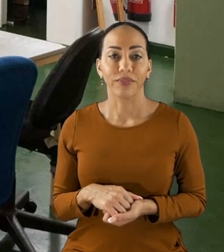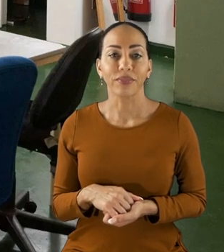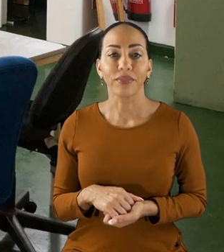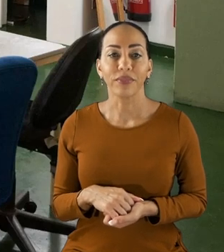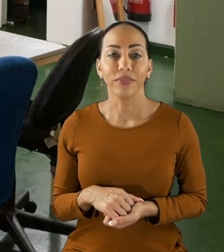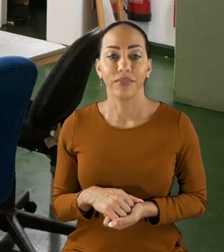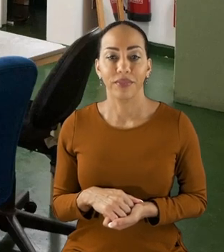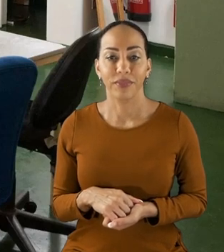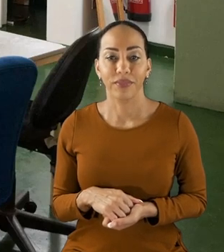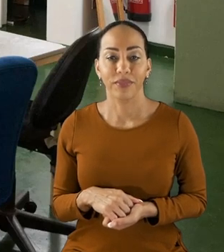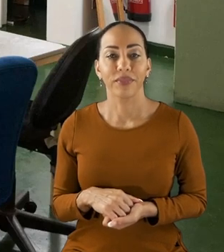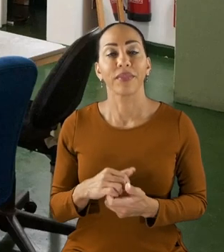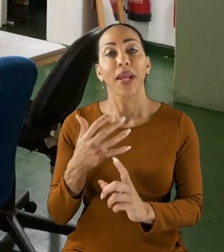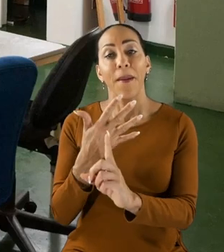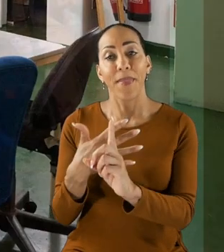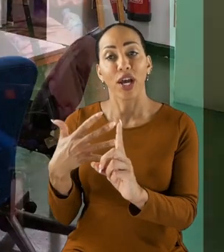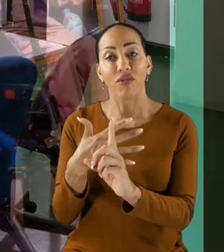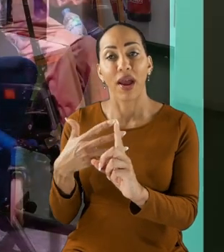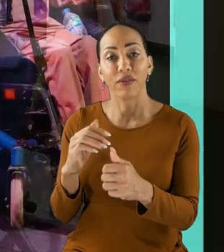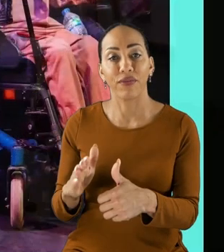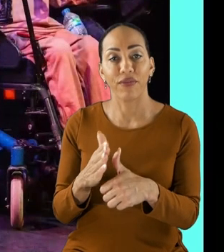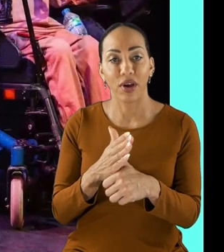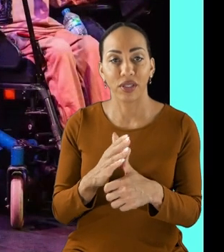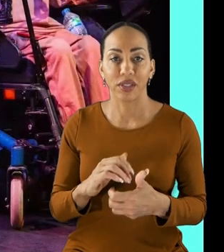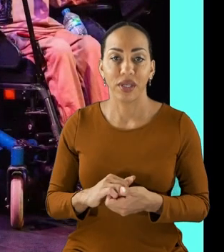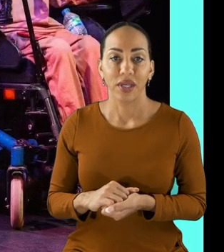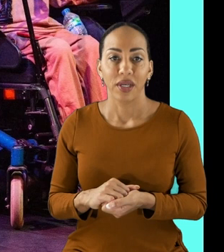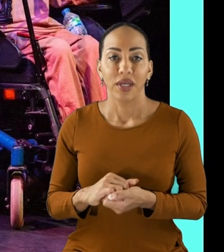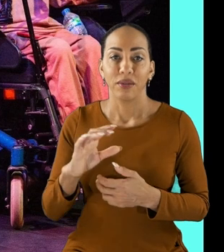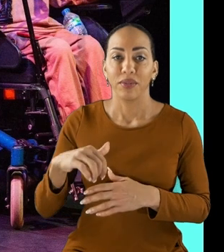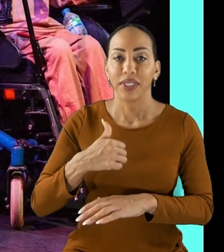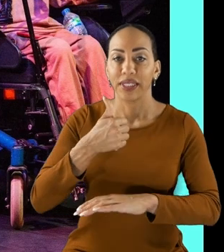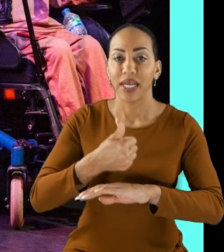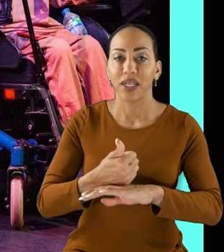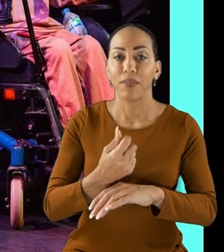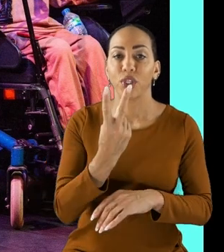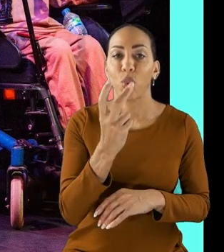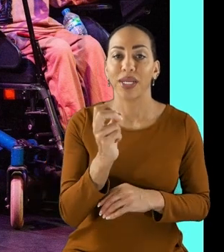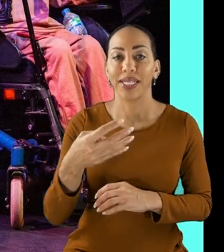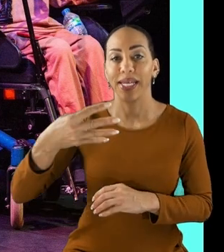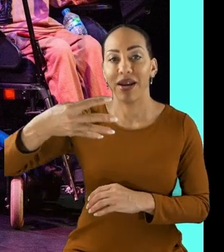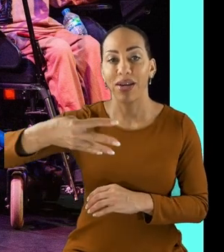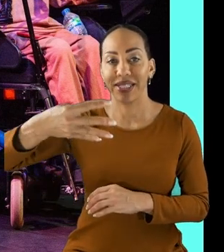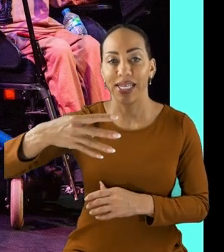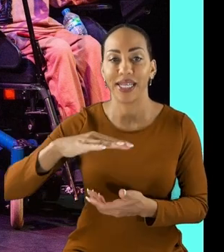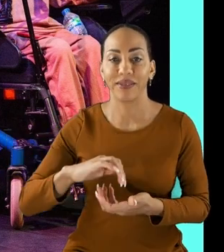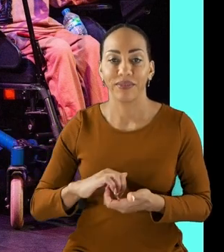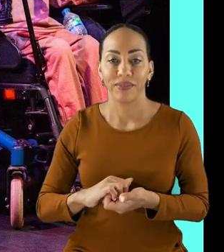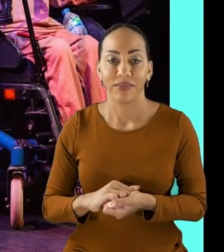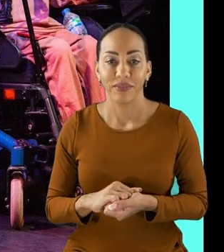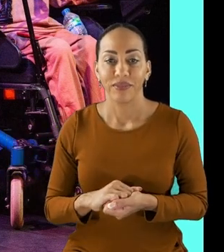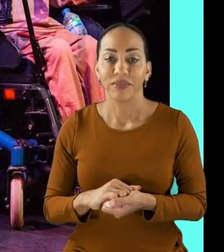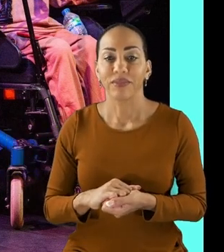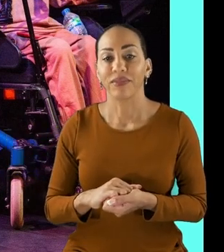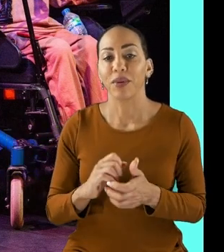I thought it would be useful to begin with our background. So I set CRIPtic up in 2019 as a one-off